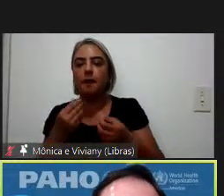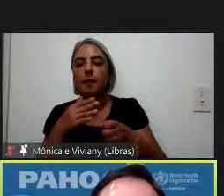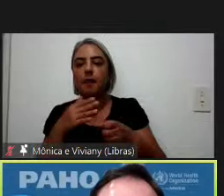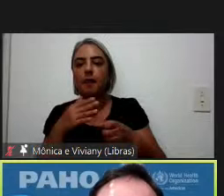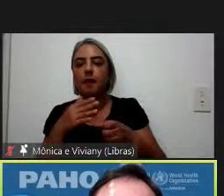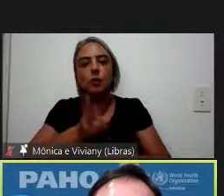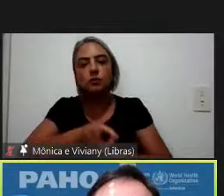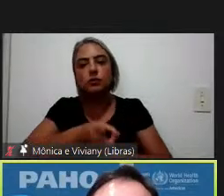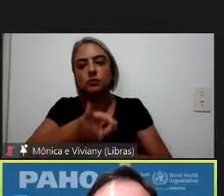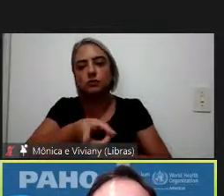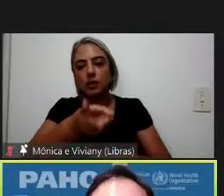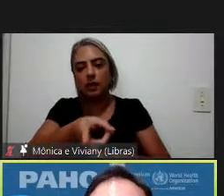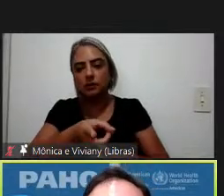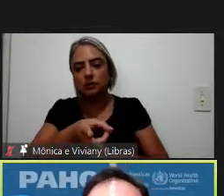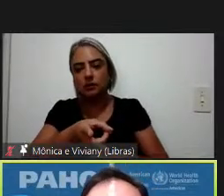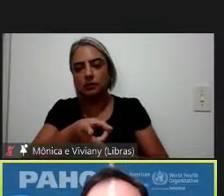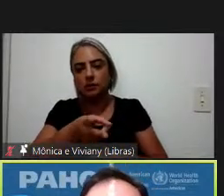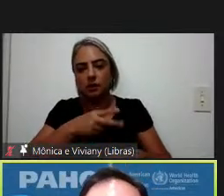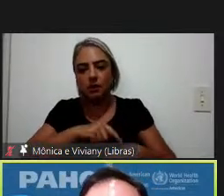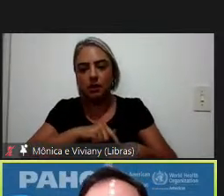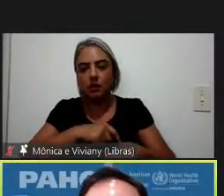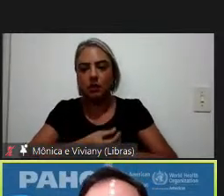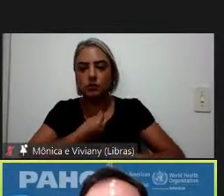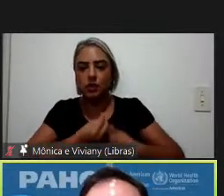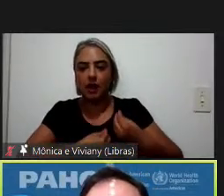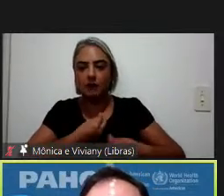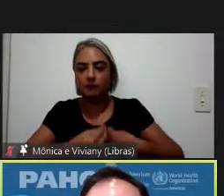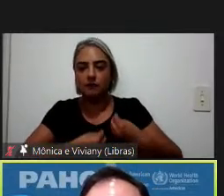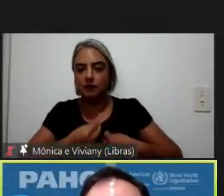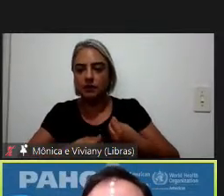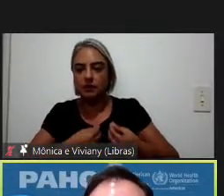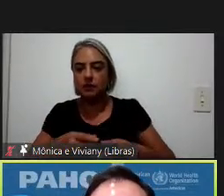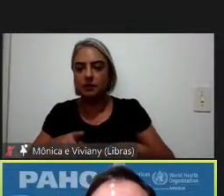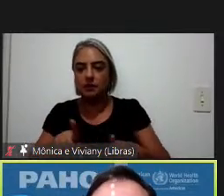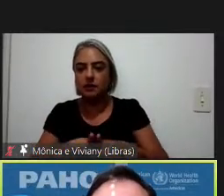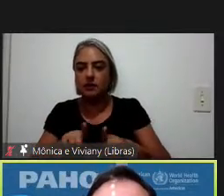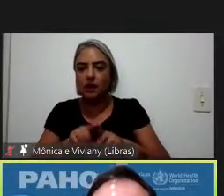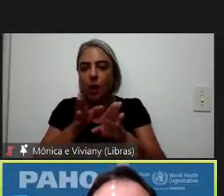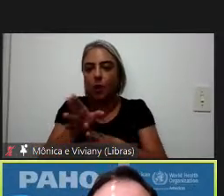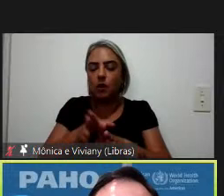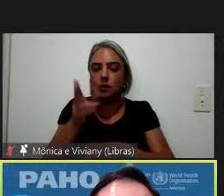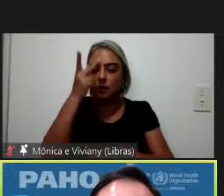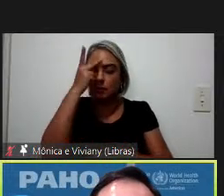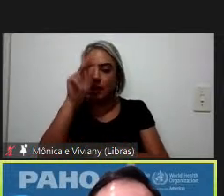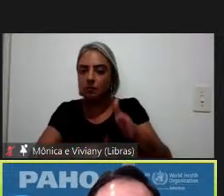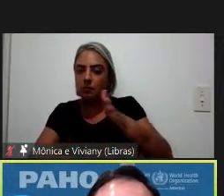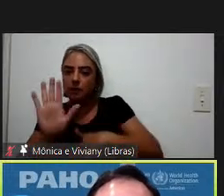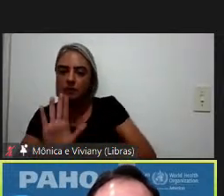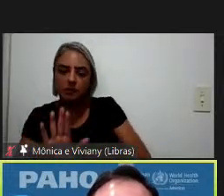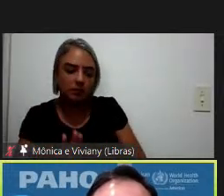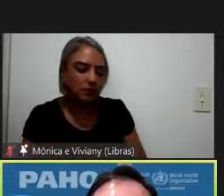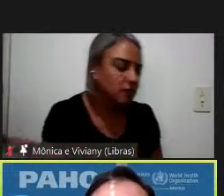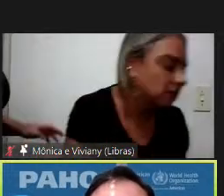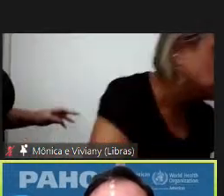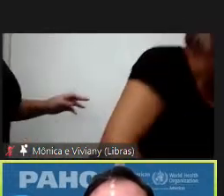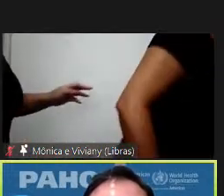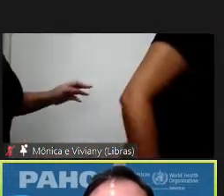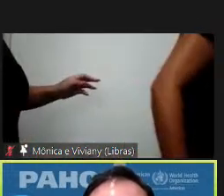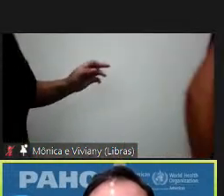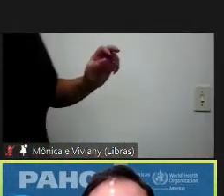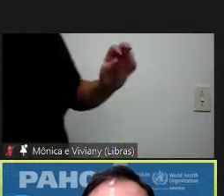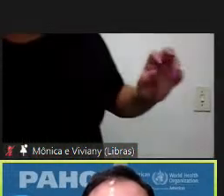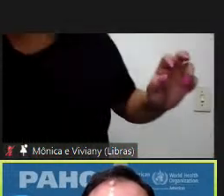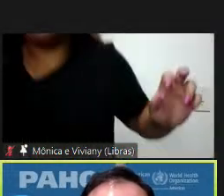with a coverage, a continuous coverage during the entire life, and also oriented for the production and